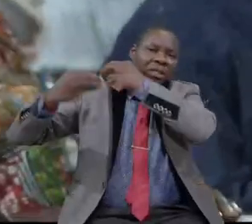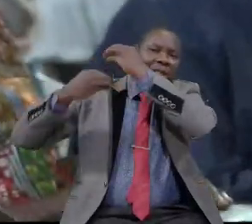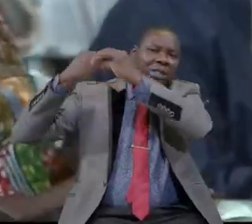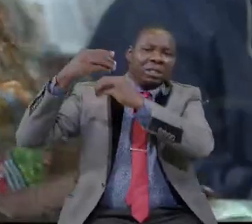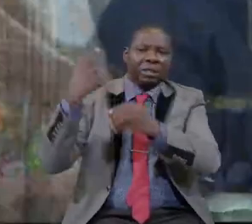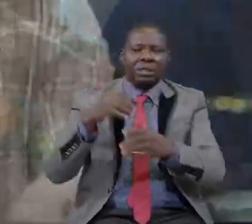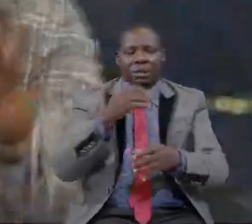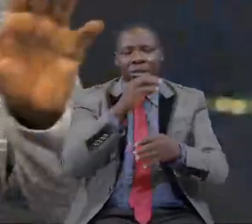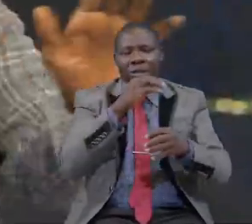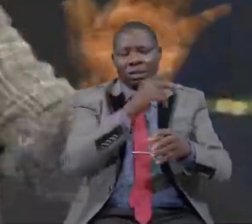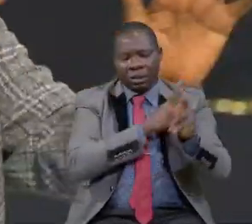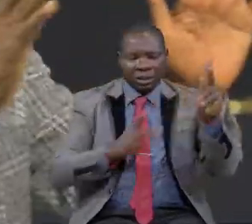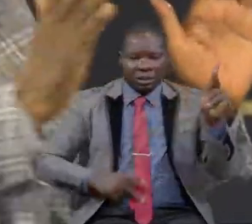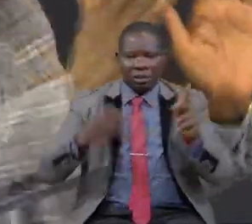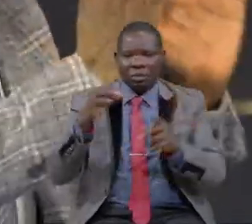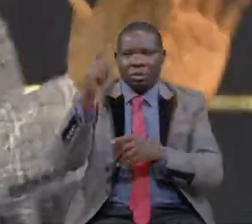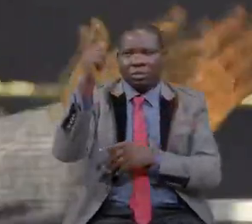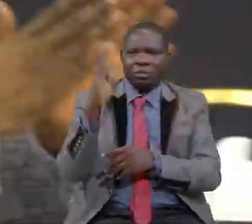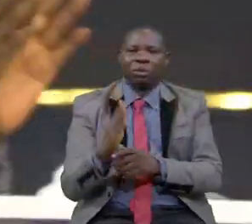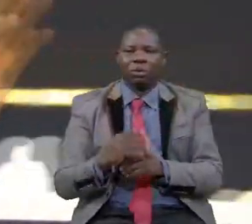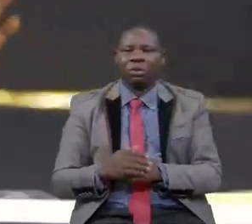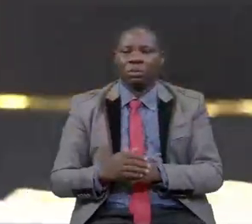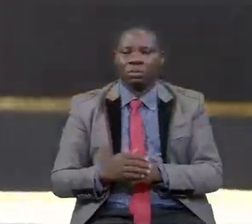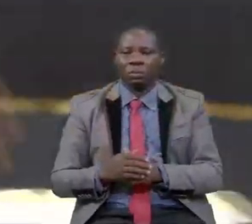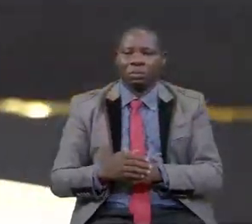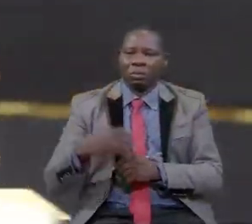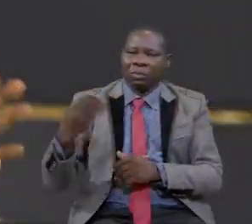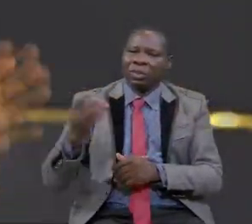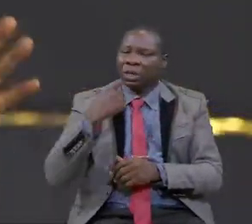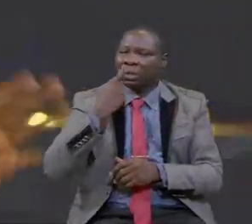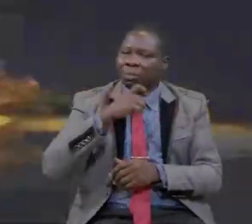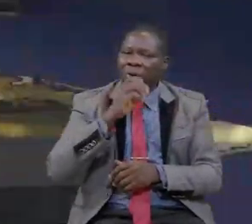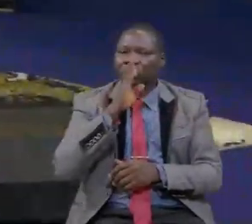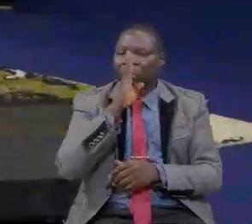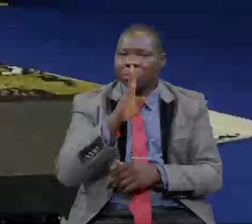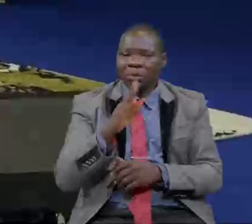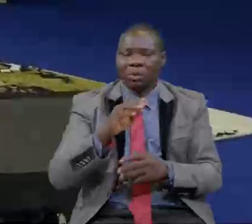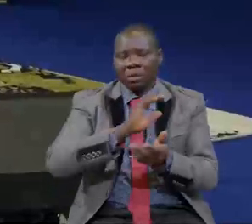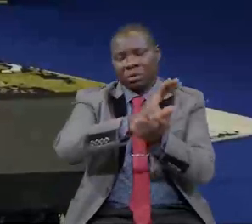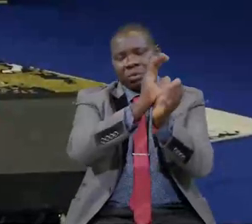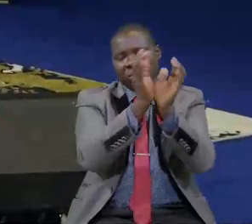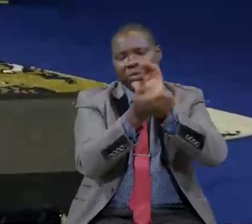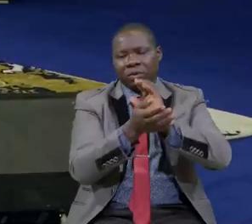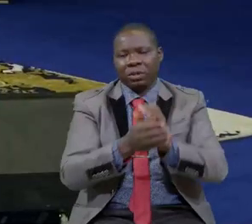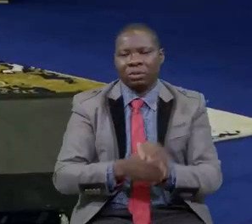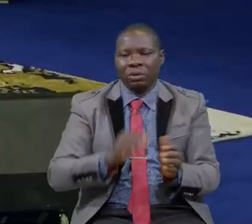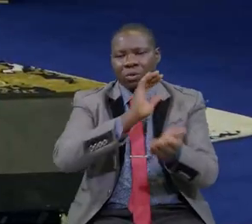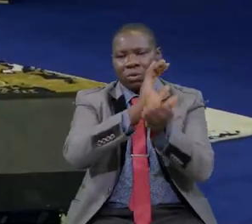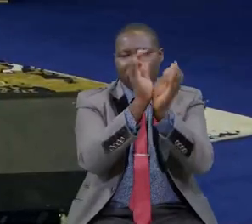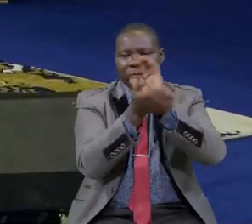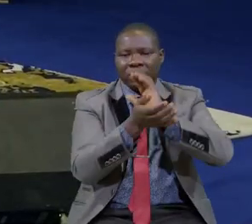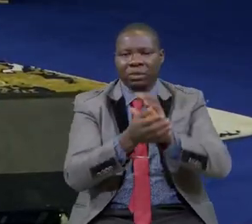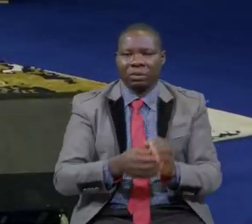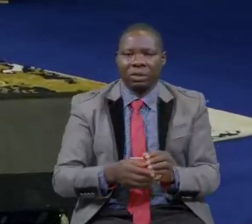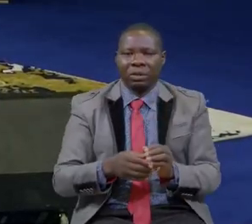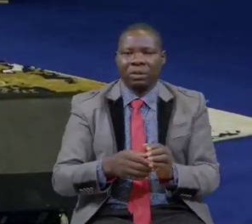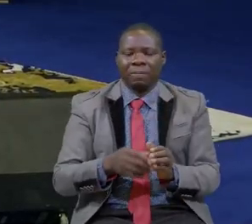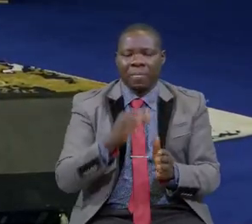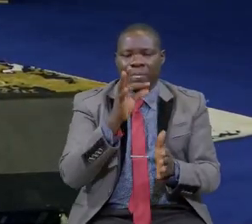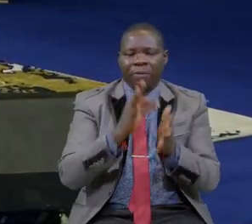of God. There must be conversion. Conversion. Look at verse